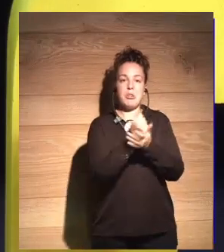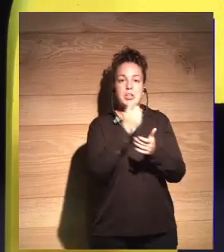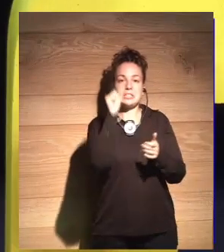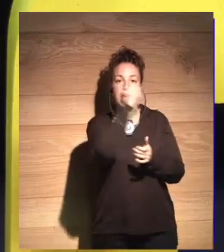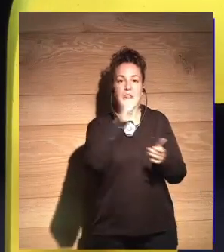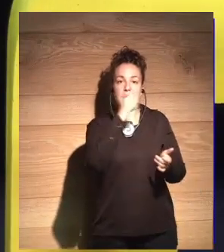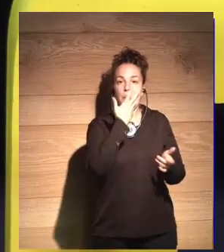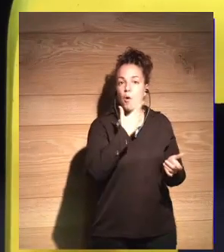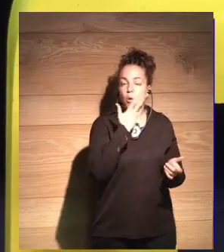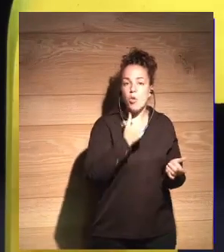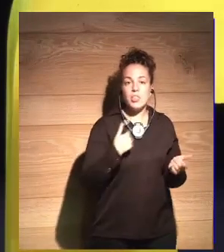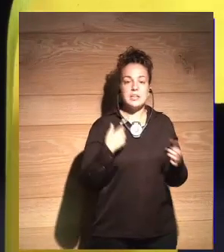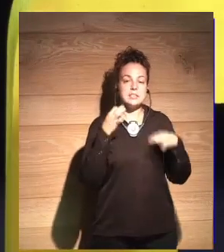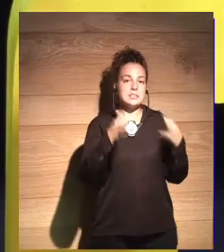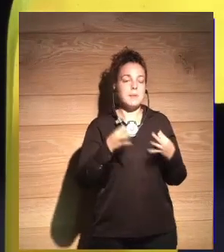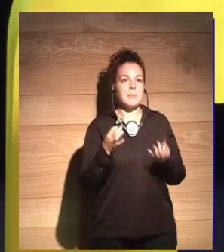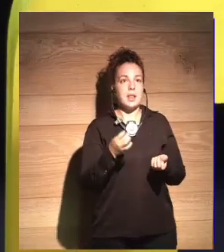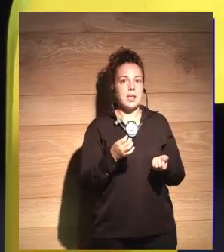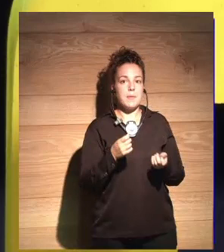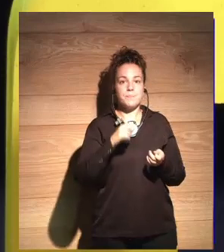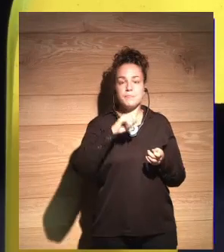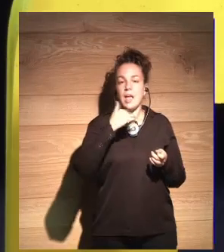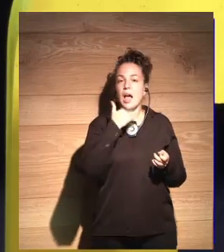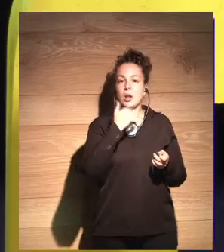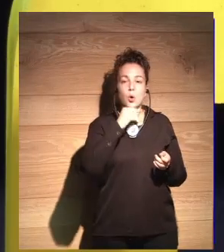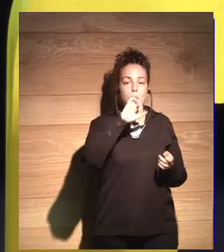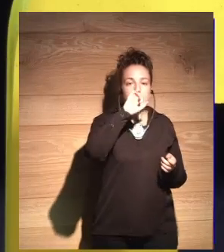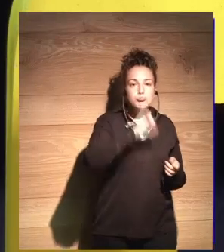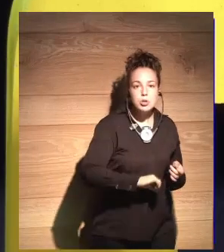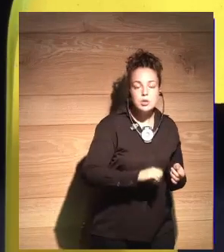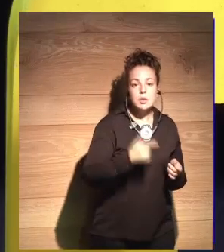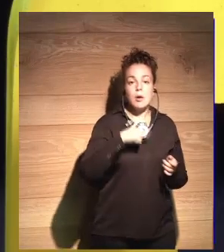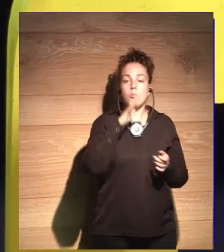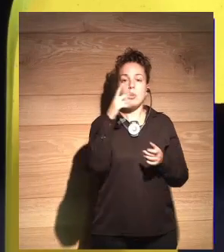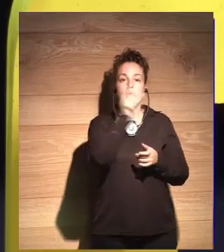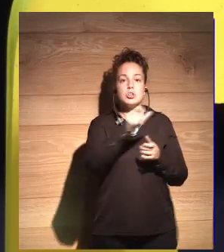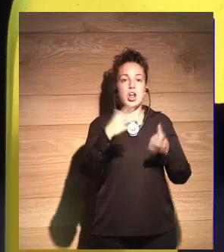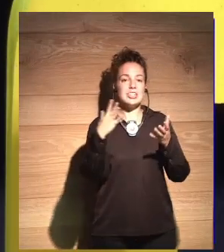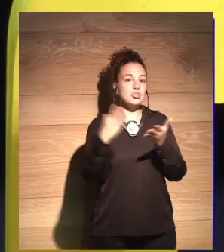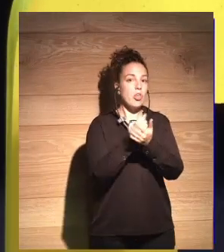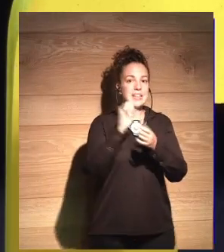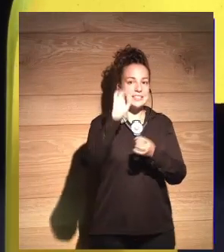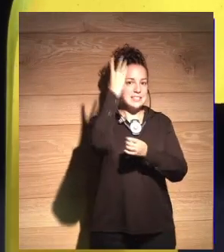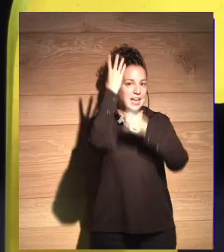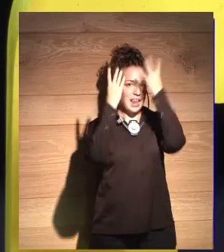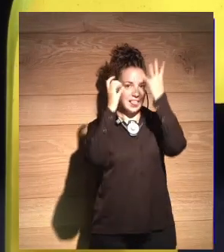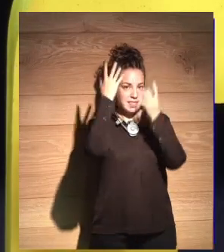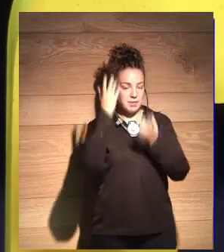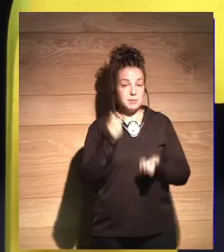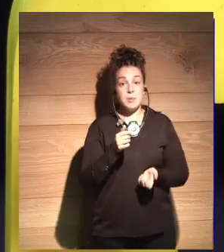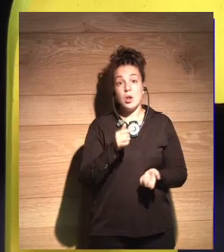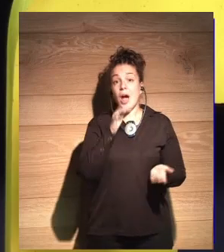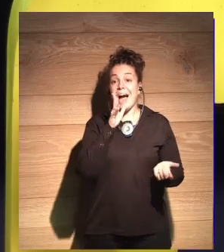a hobby. They were creative, so whatever it was. But now you have people consuming media, and